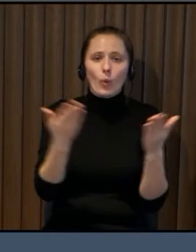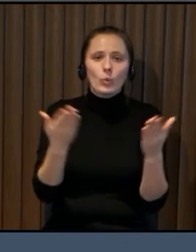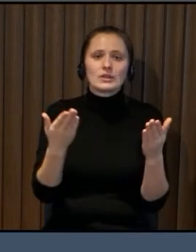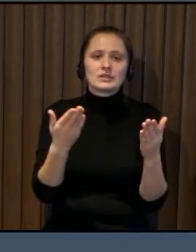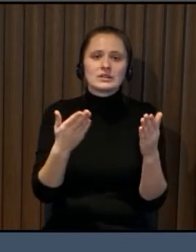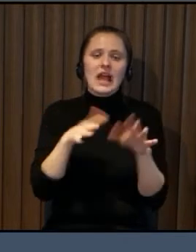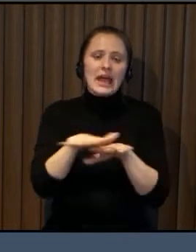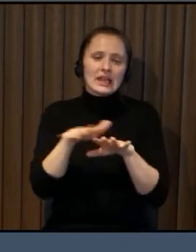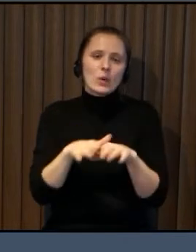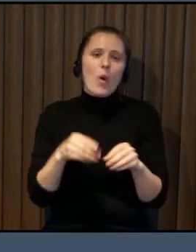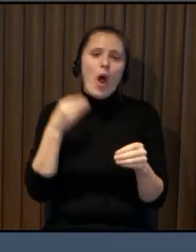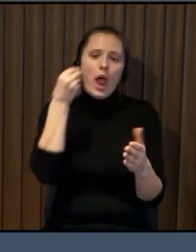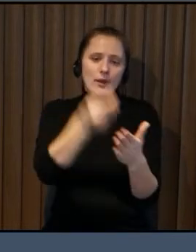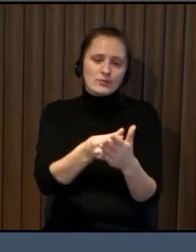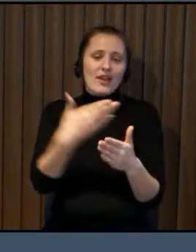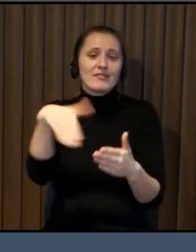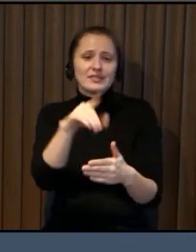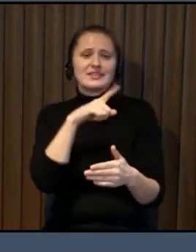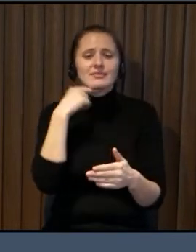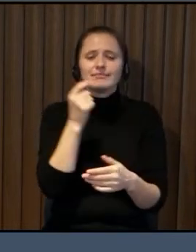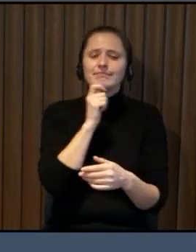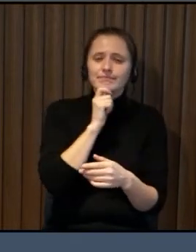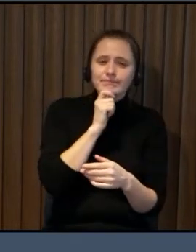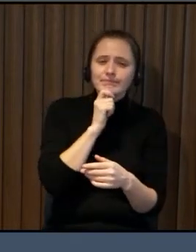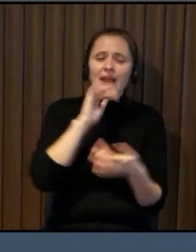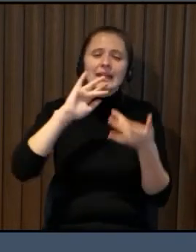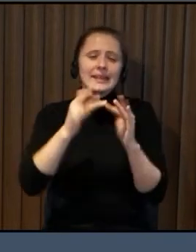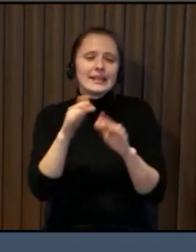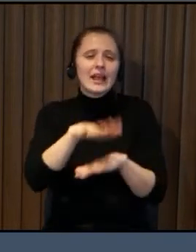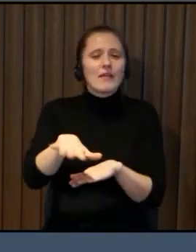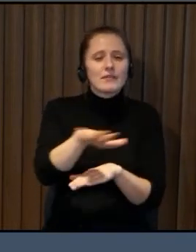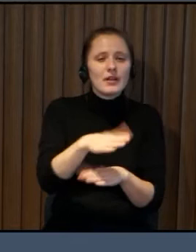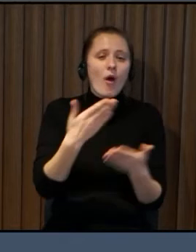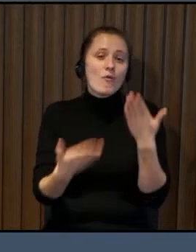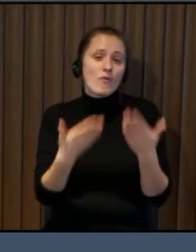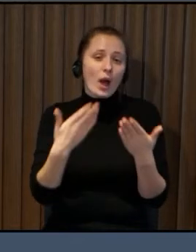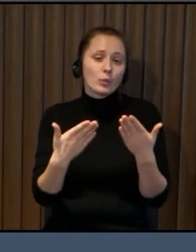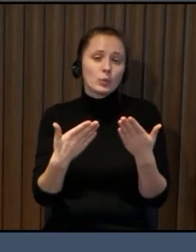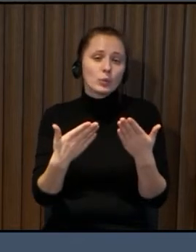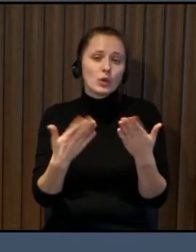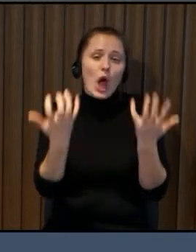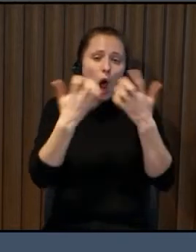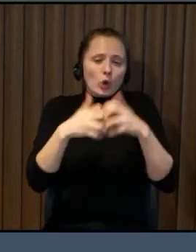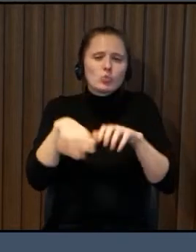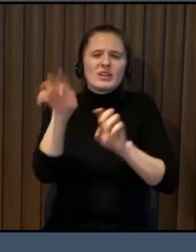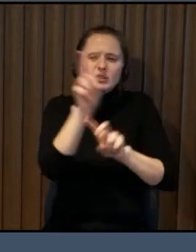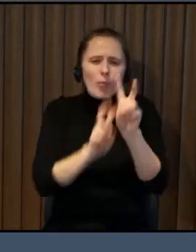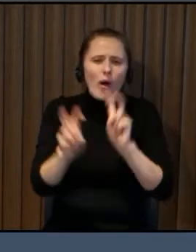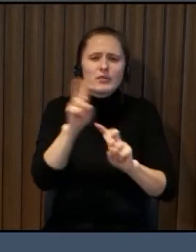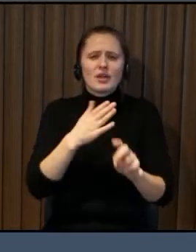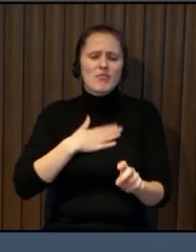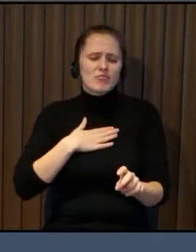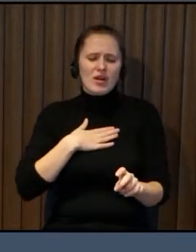only for the public institutions. So what do we want? We probably